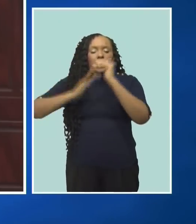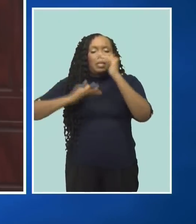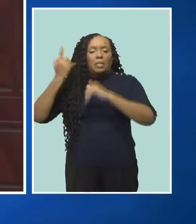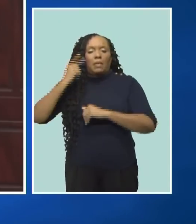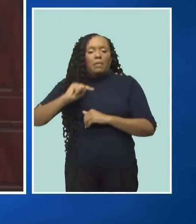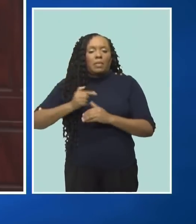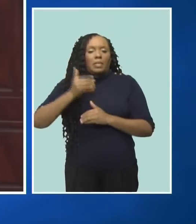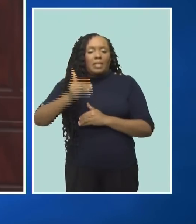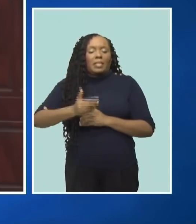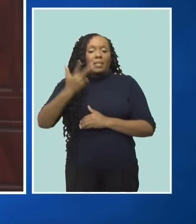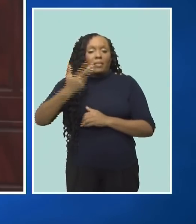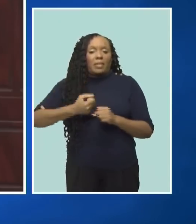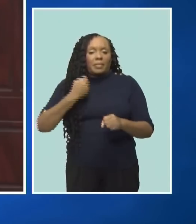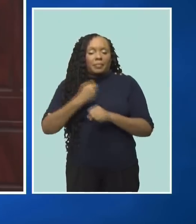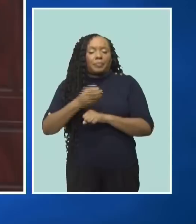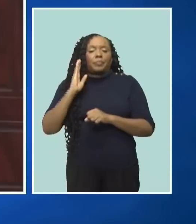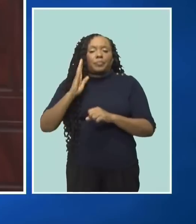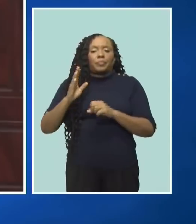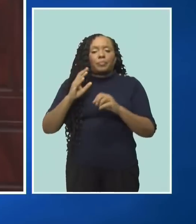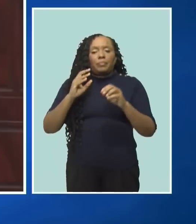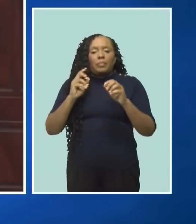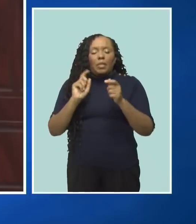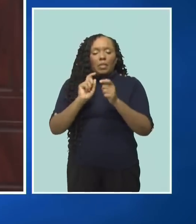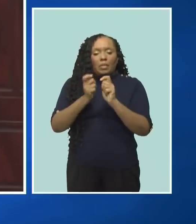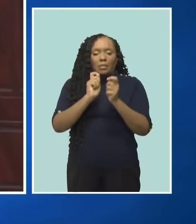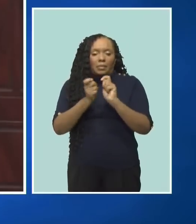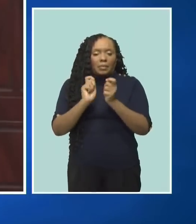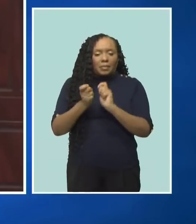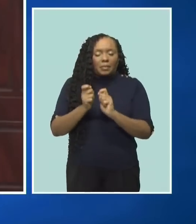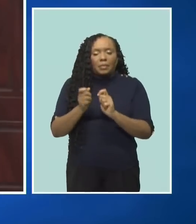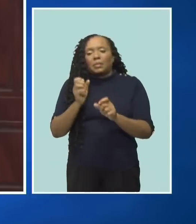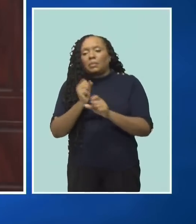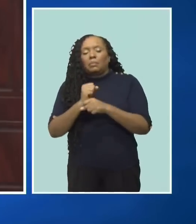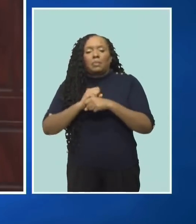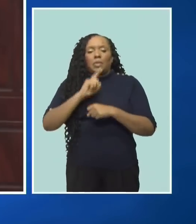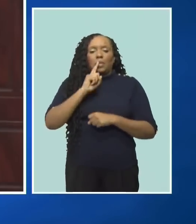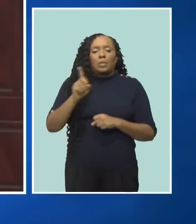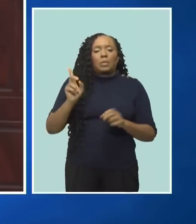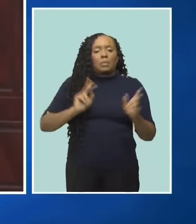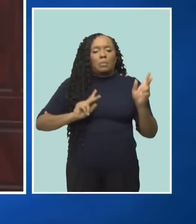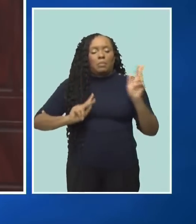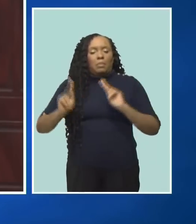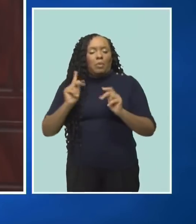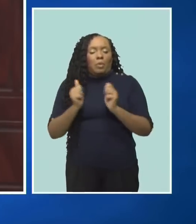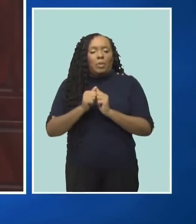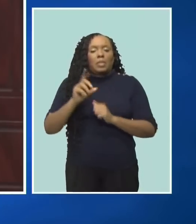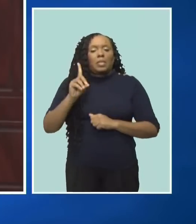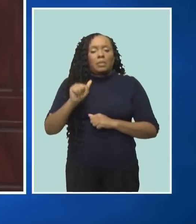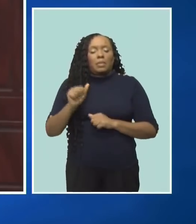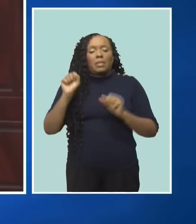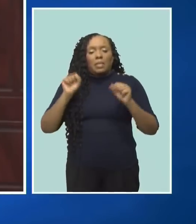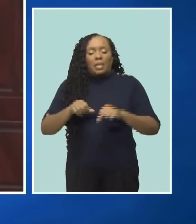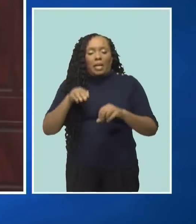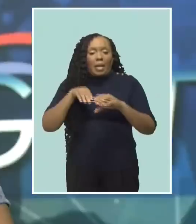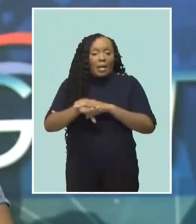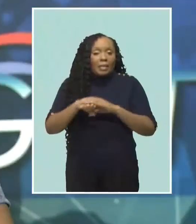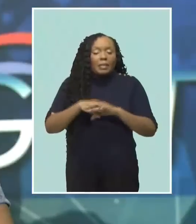retrofitted and to ensure then that persons with disabilities can traverse any government